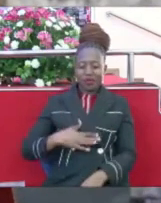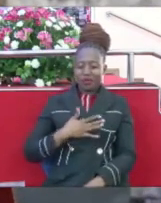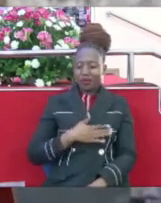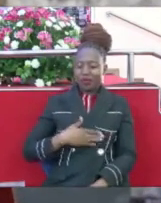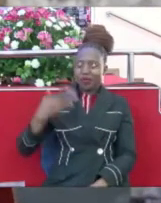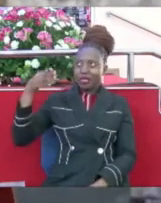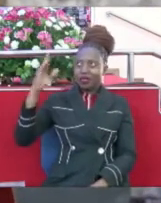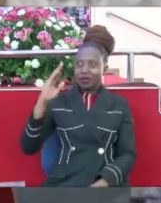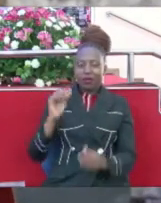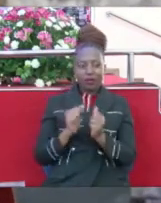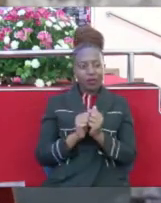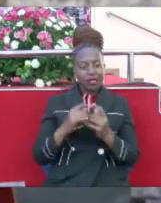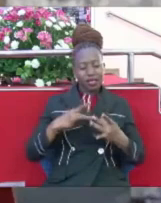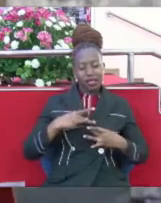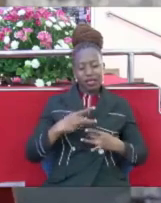forward.